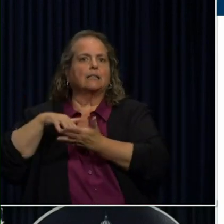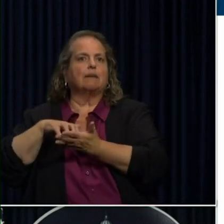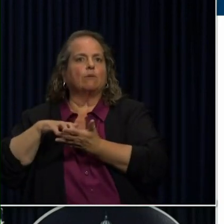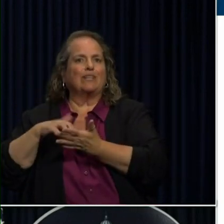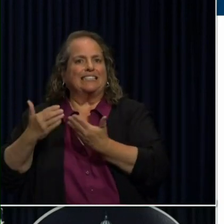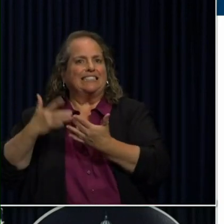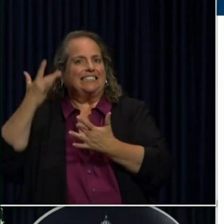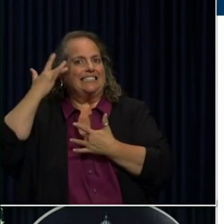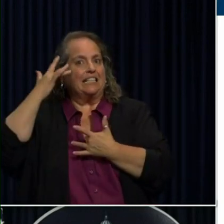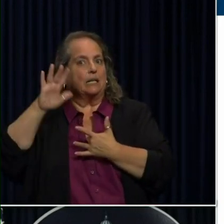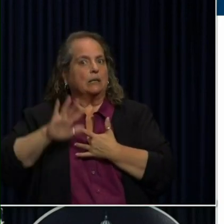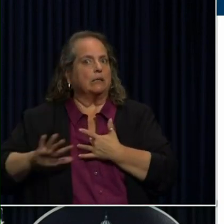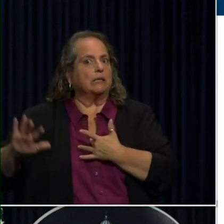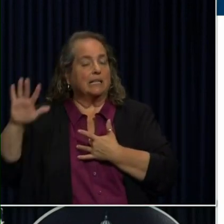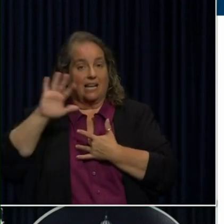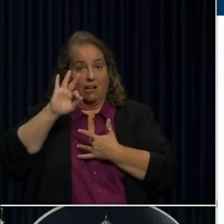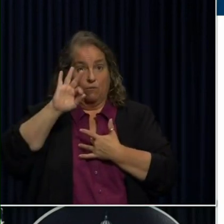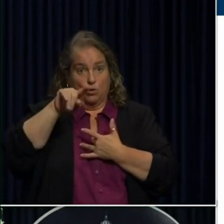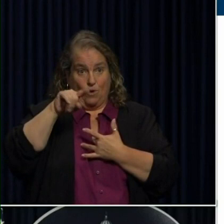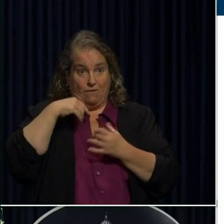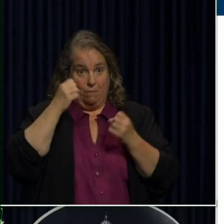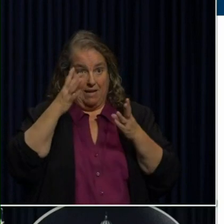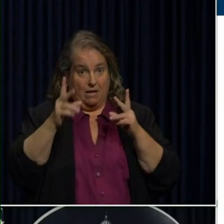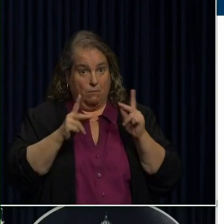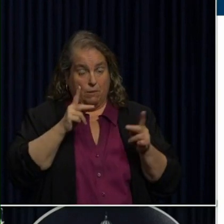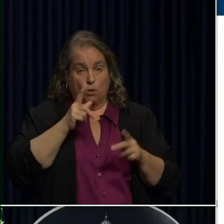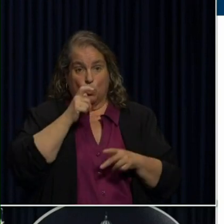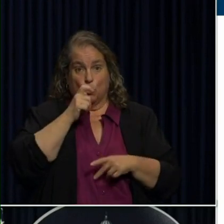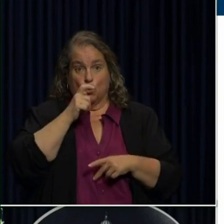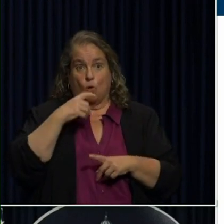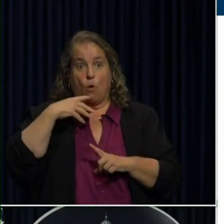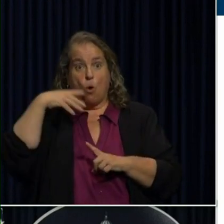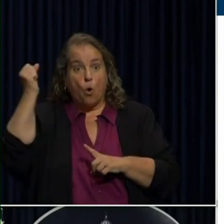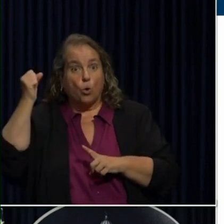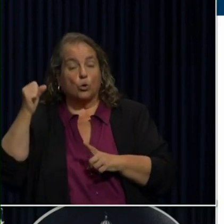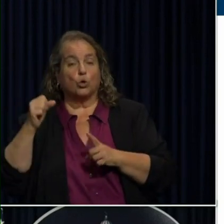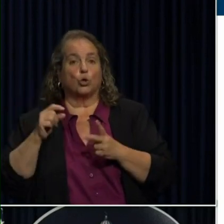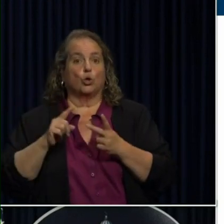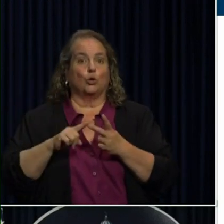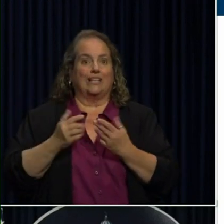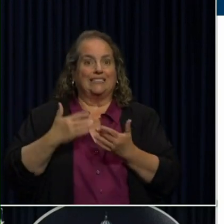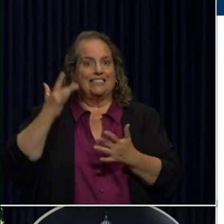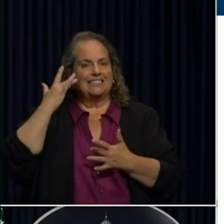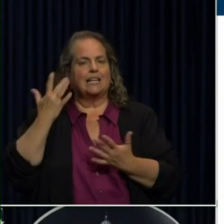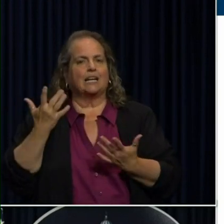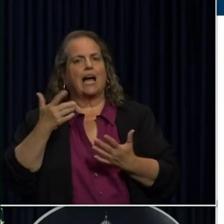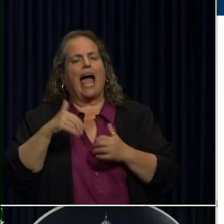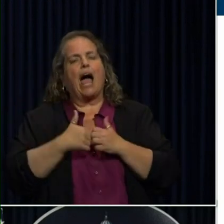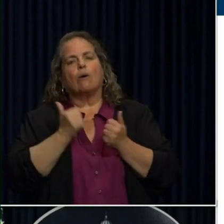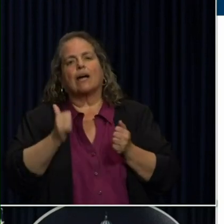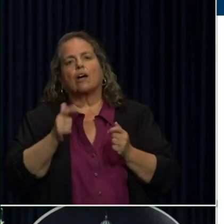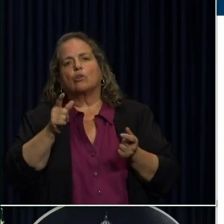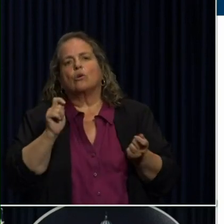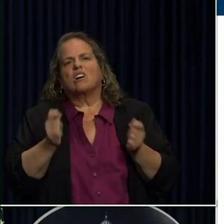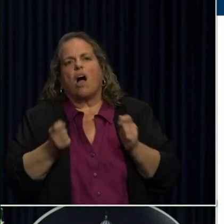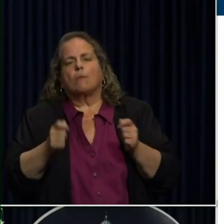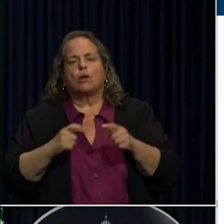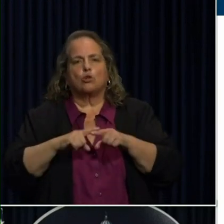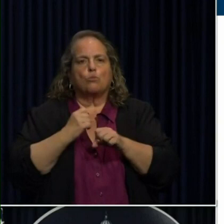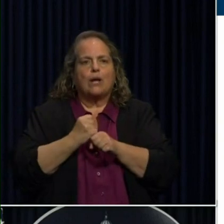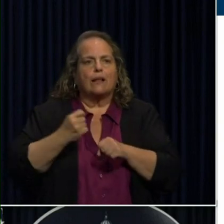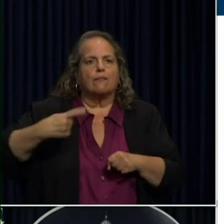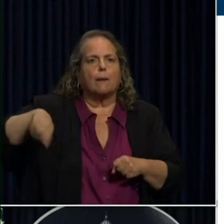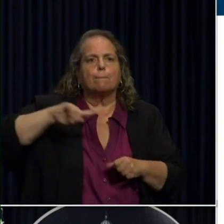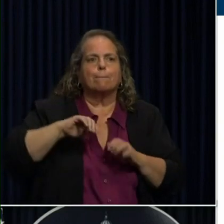this, but if your workforce has a number of people that are in this, think about the accommodations that you could make to protect them. And let's just